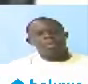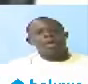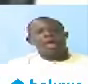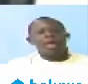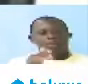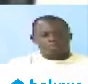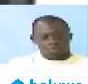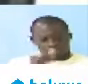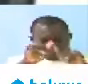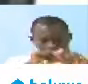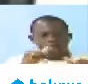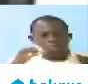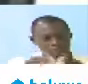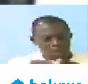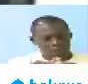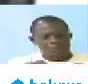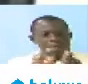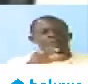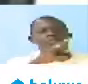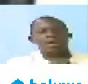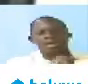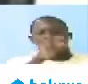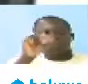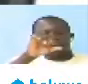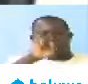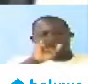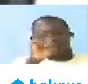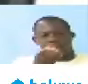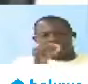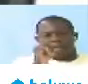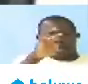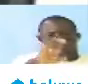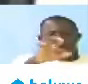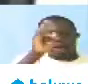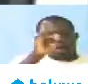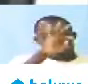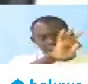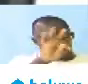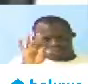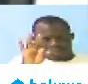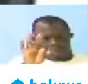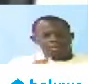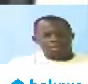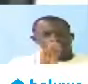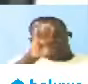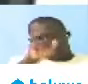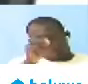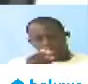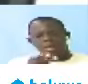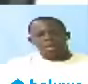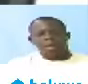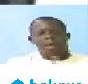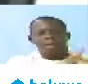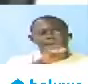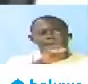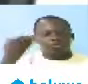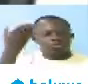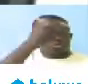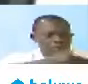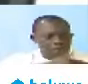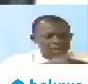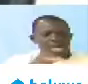I was staying with Sirif Ba, and we were responsible for the border with nufa mara koli. But border nyundoje. But at the border there, nufa mara